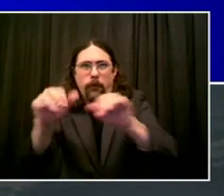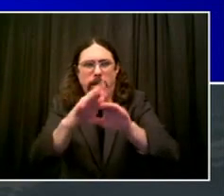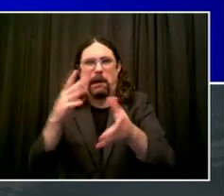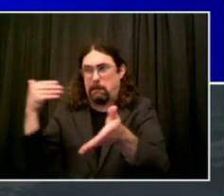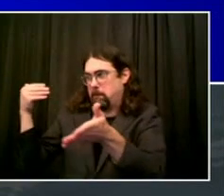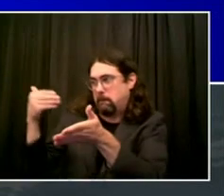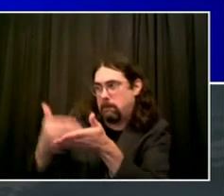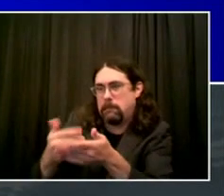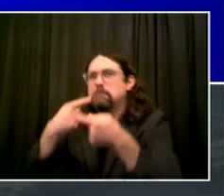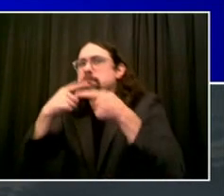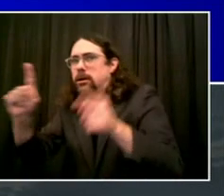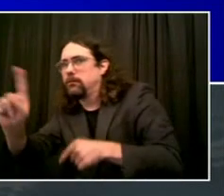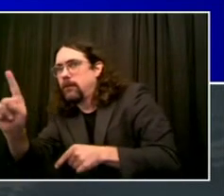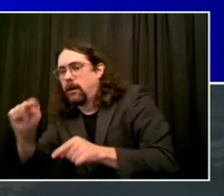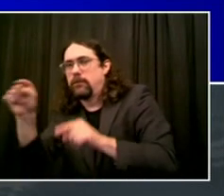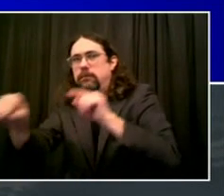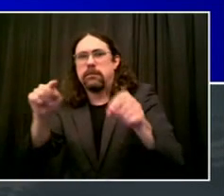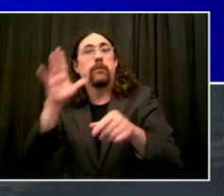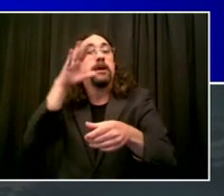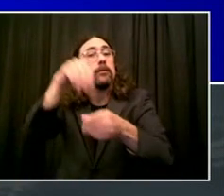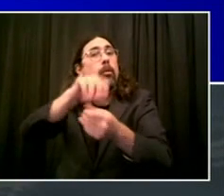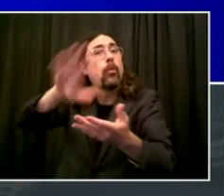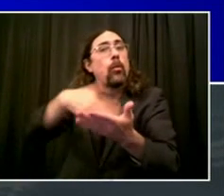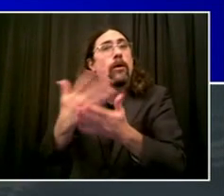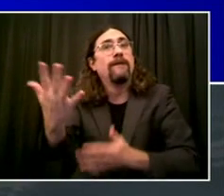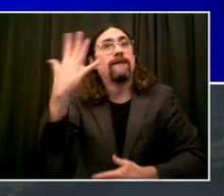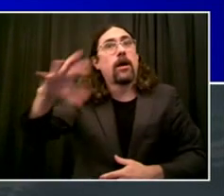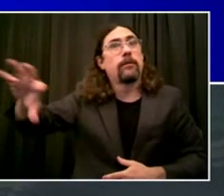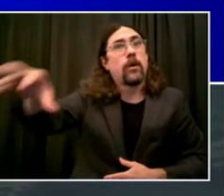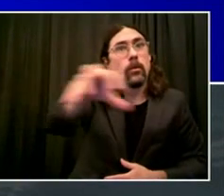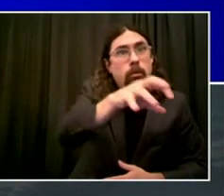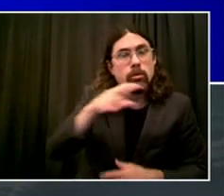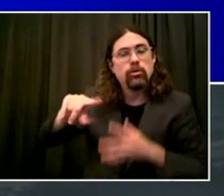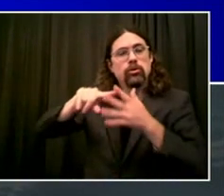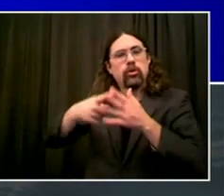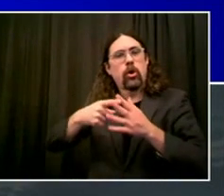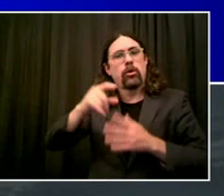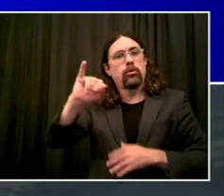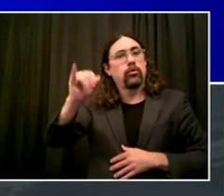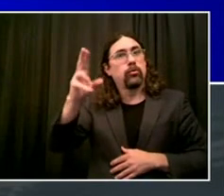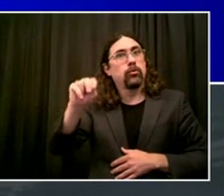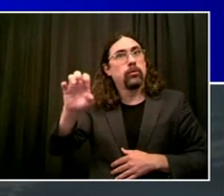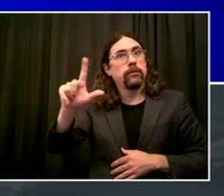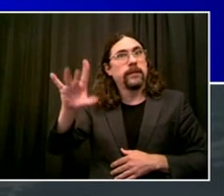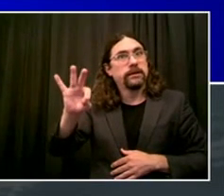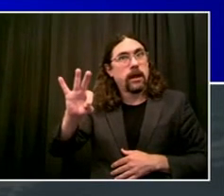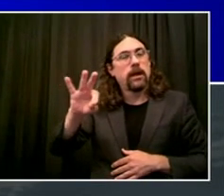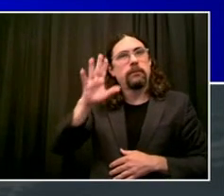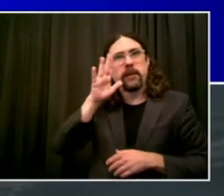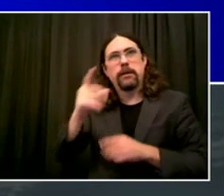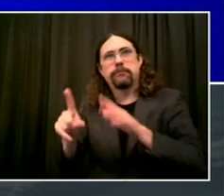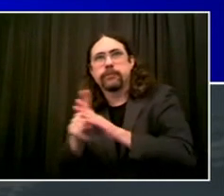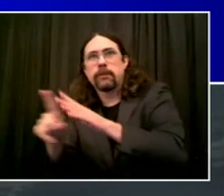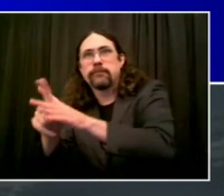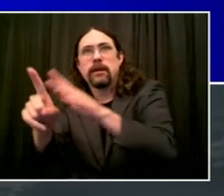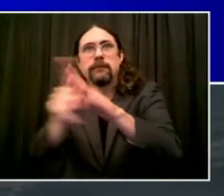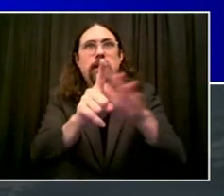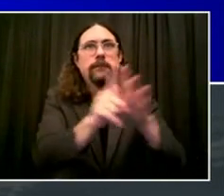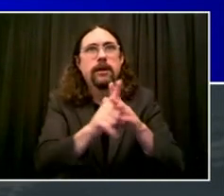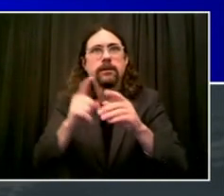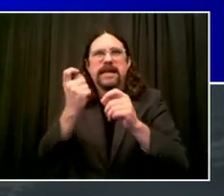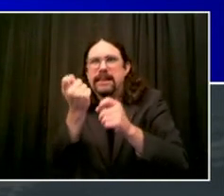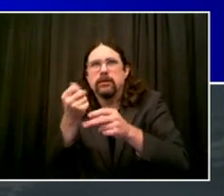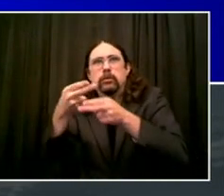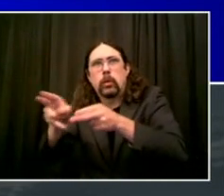be happening this coming Monday, June 29th, through Wednesday, July 1st, weather permitting. So the idea